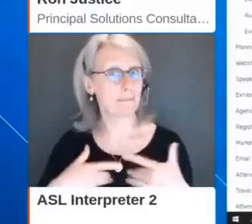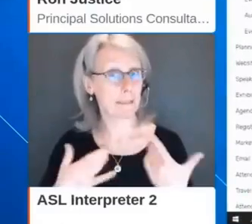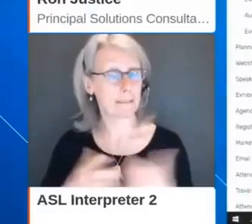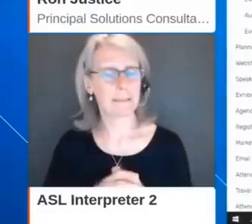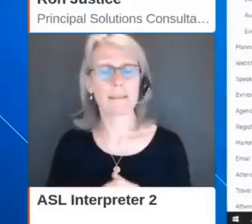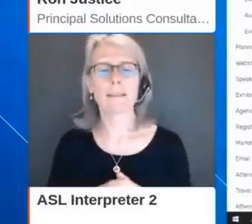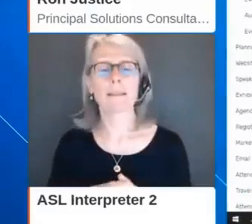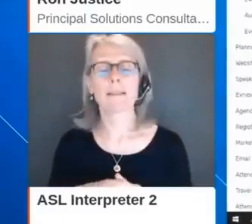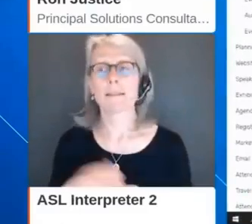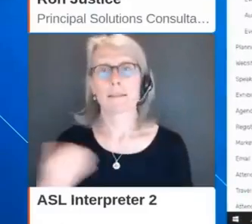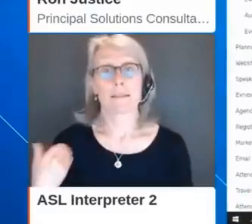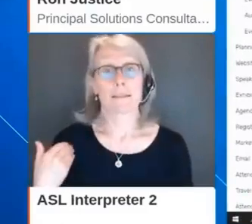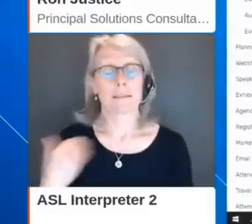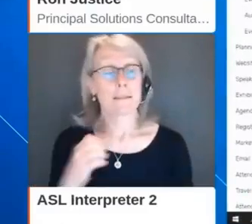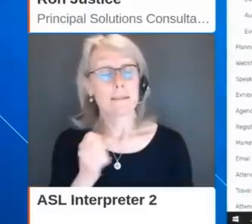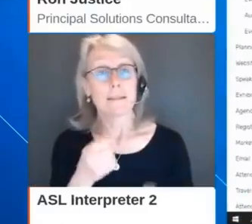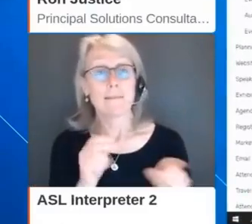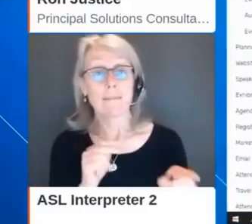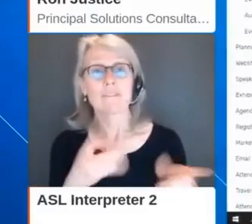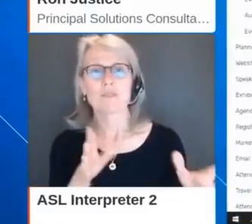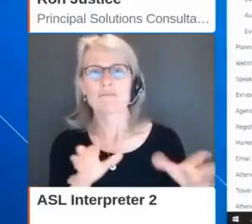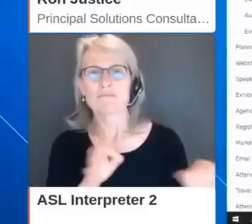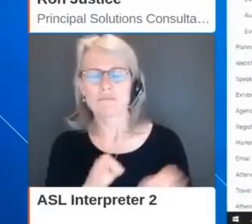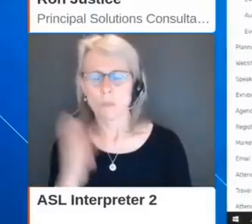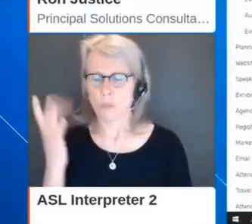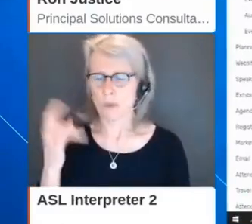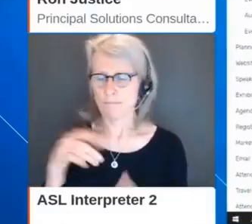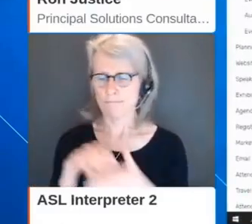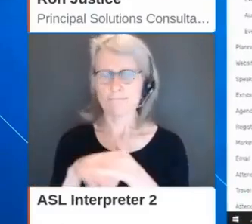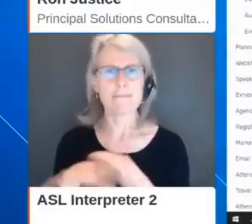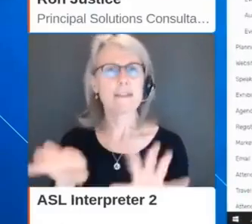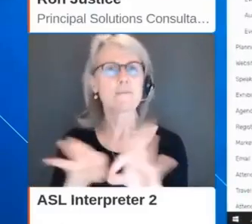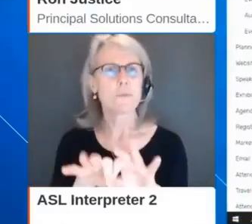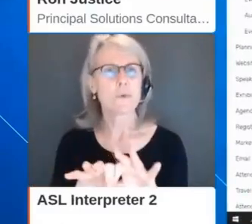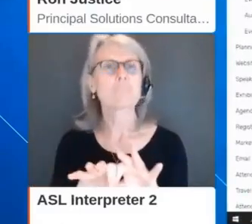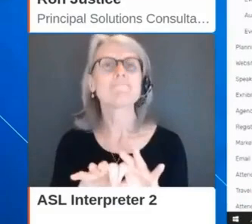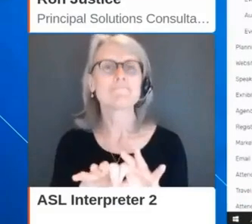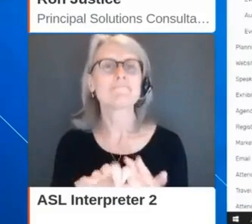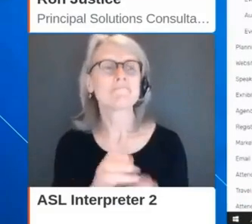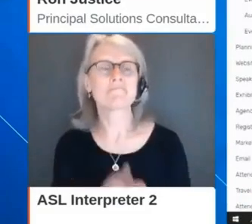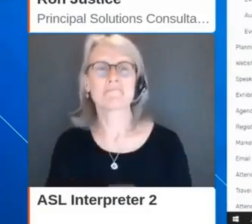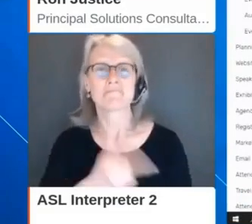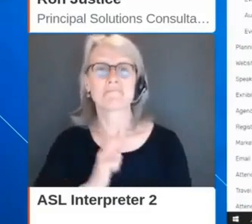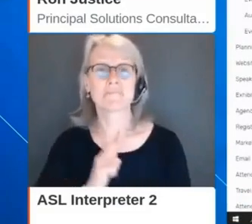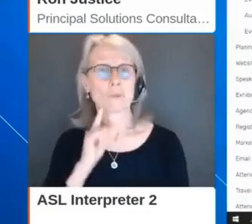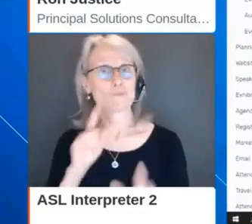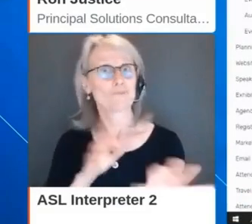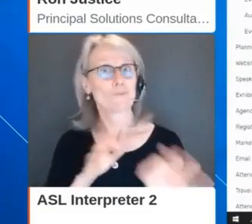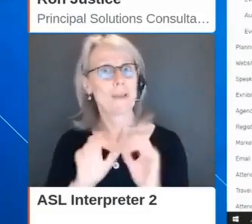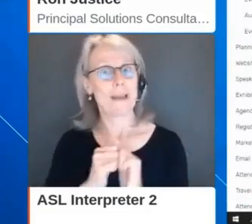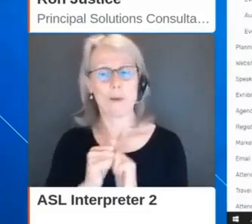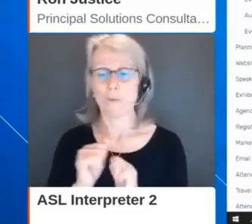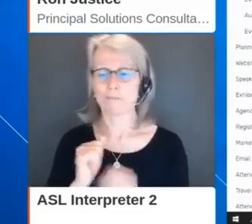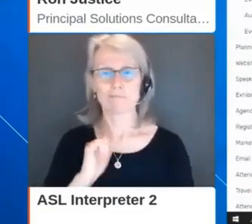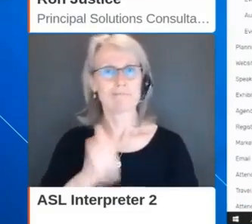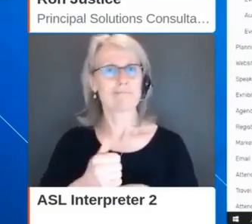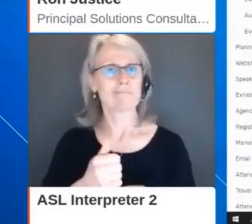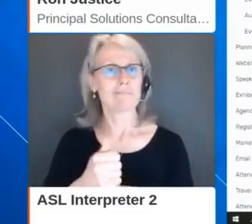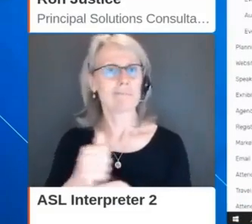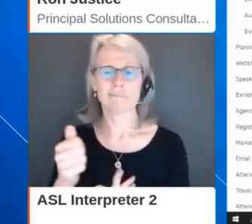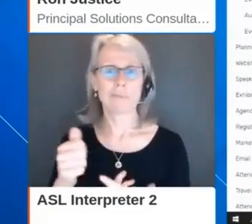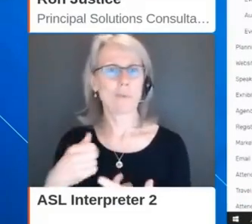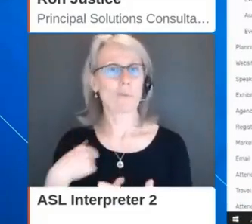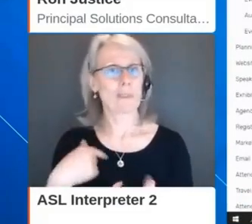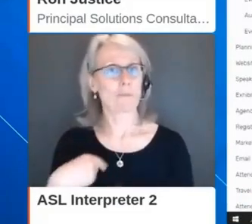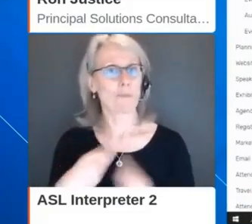lot of information on why accessibility is important and how that relates to meetings and events that you're going to be hosting in Cvent. I'm going to be